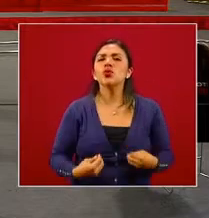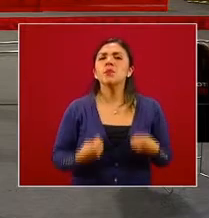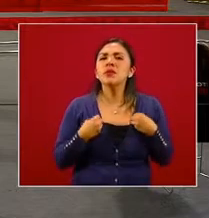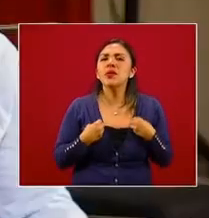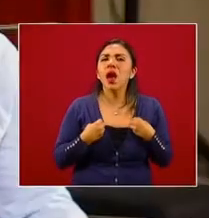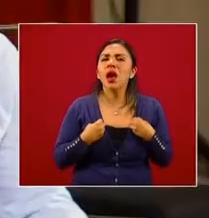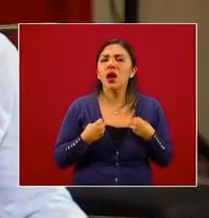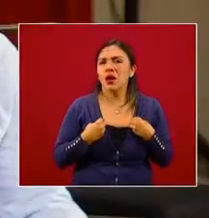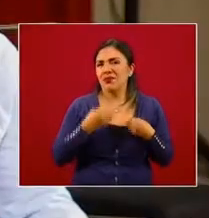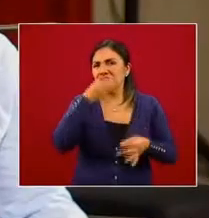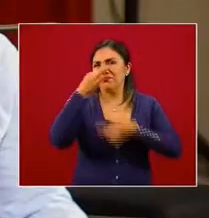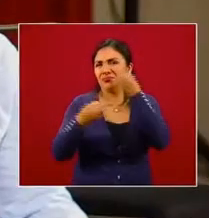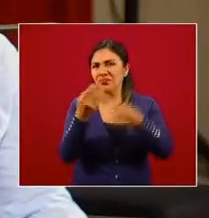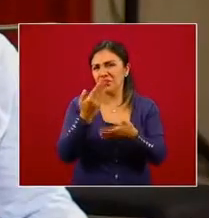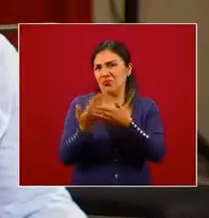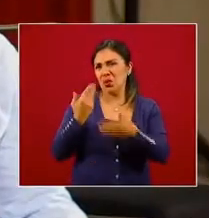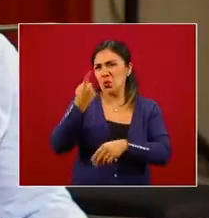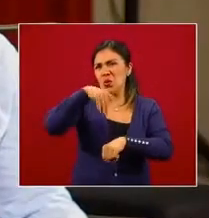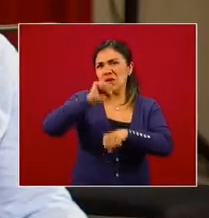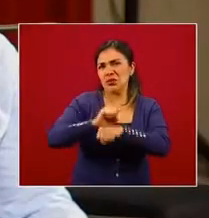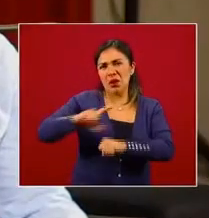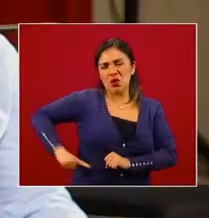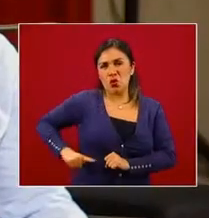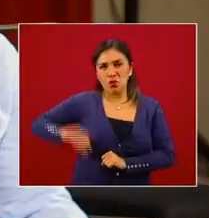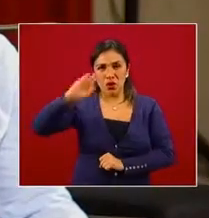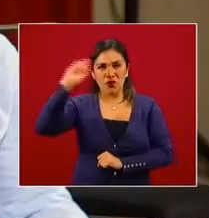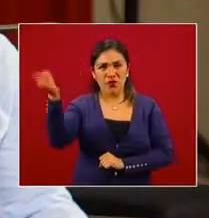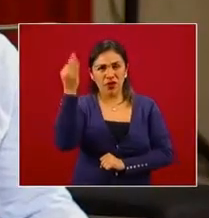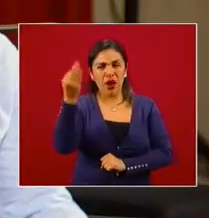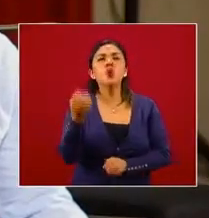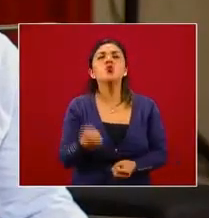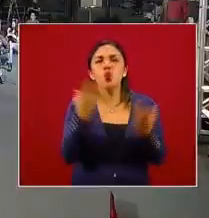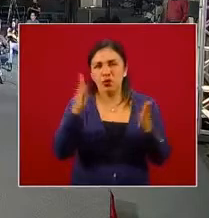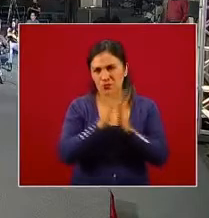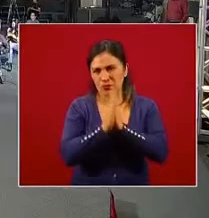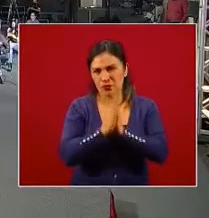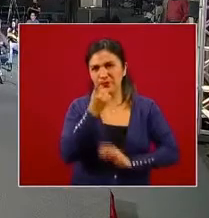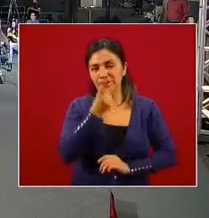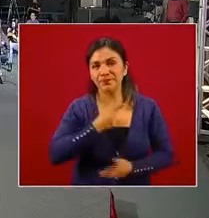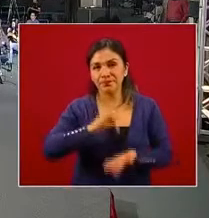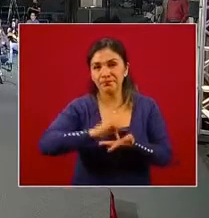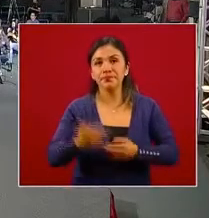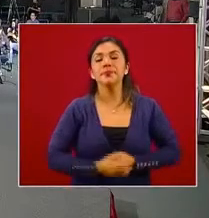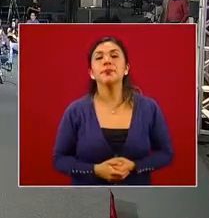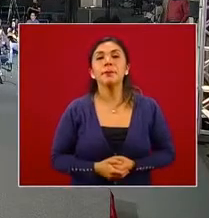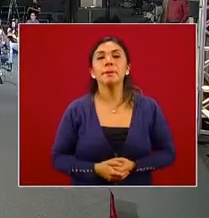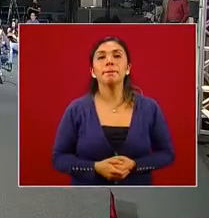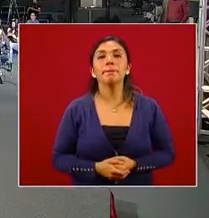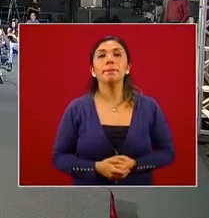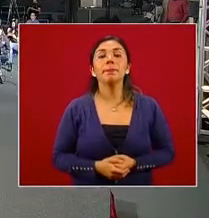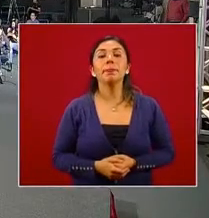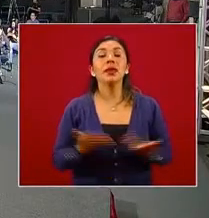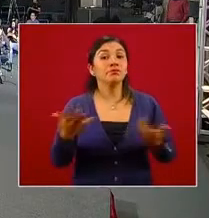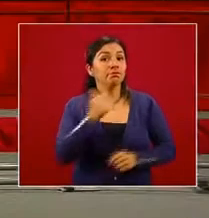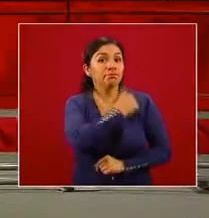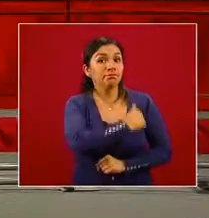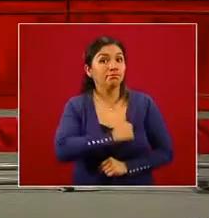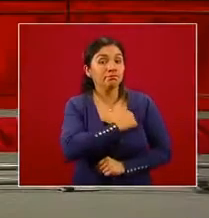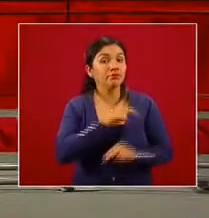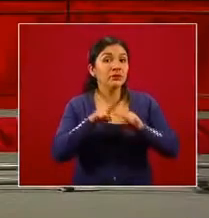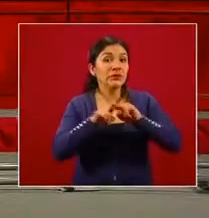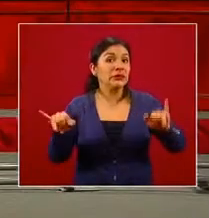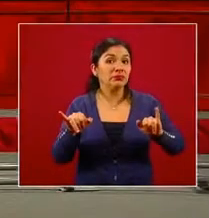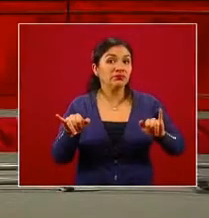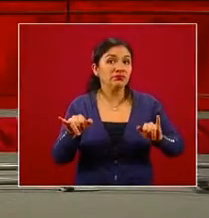have asked for the health insurance that was announced last week by the federal government?